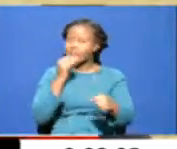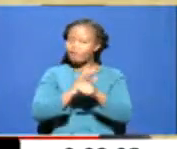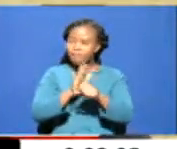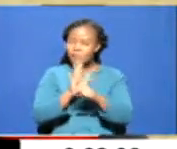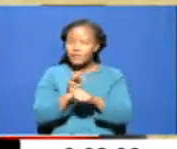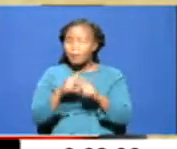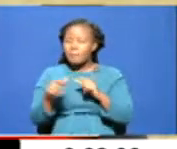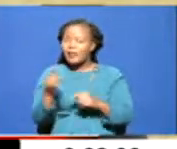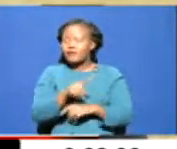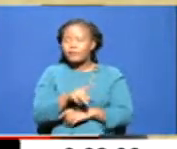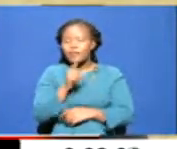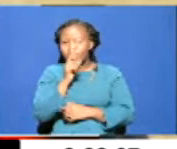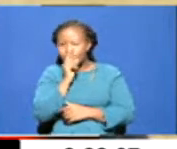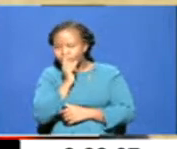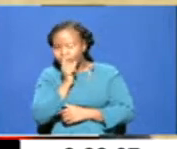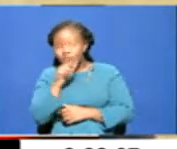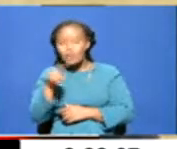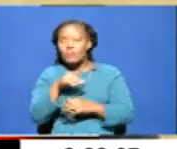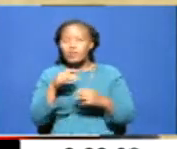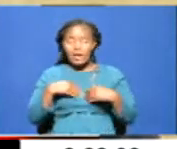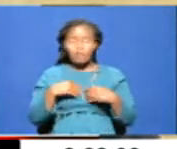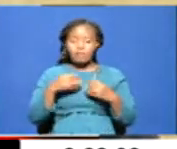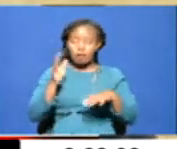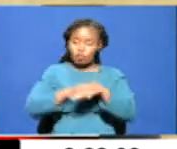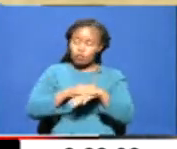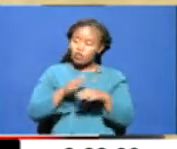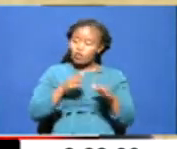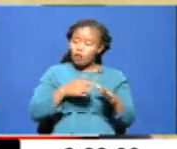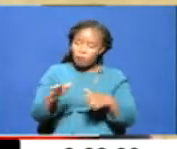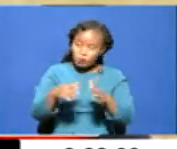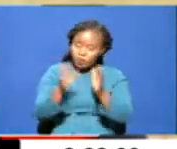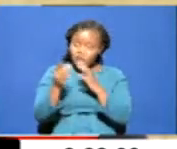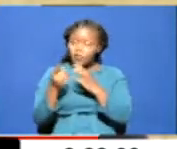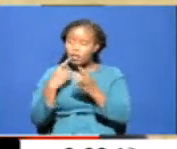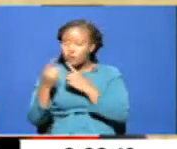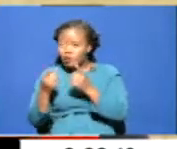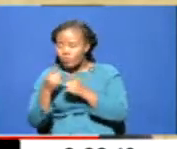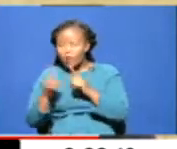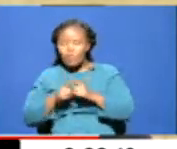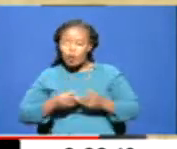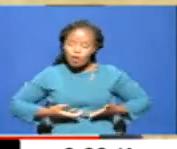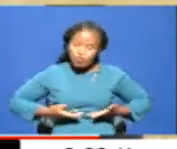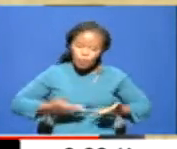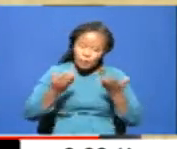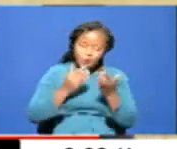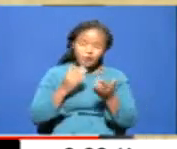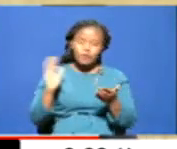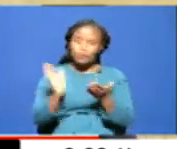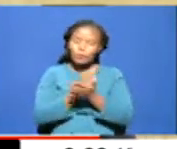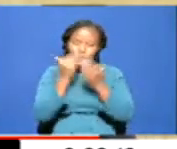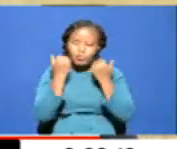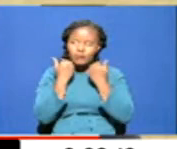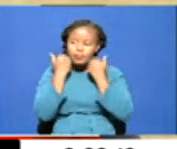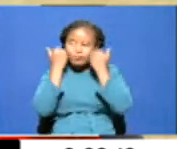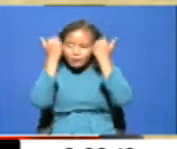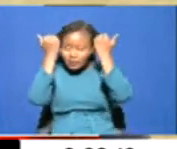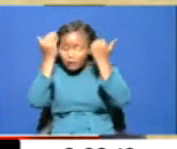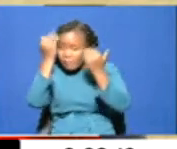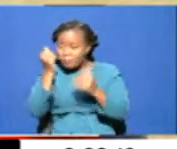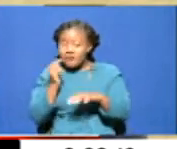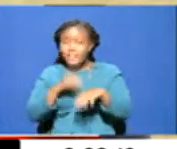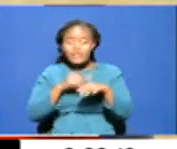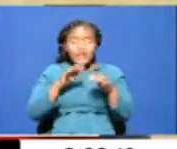na hatuongei, so we have a very good chance ya kuongea na kuachilia hiyo stress, because ukitoka nje unapata kuna mtu utaongea na